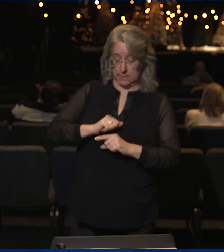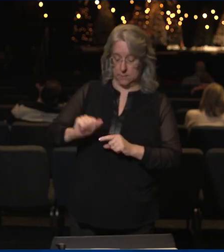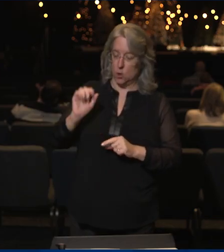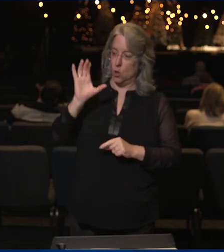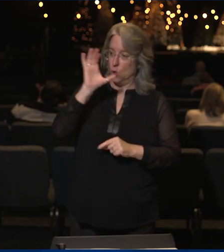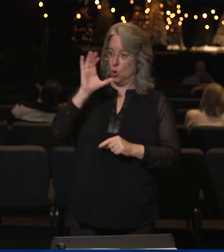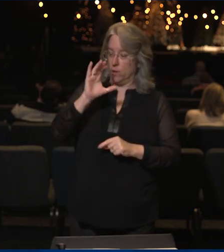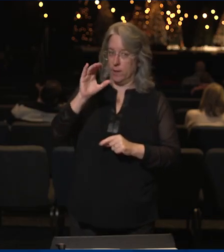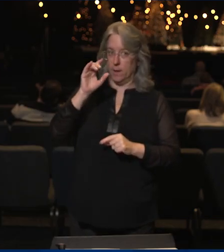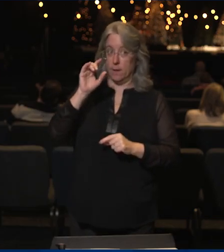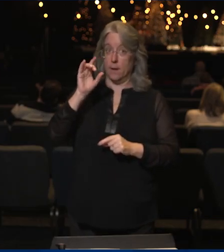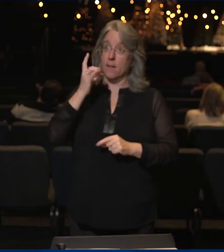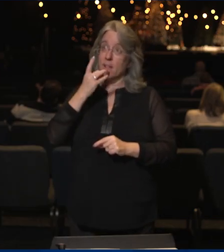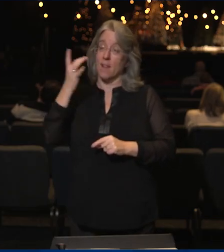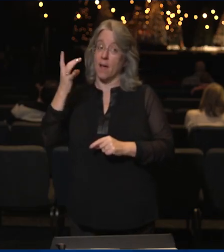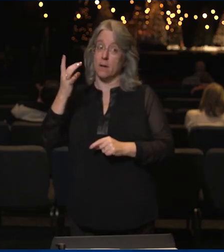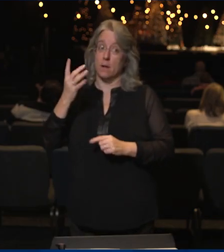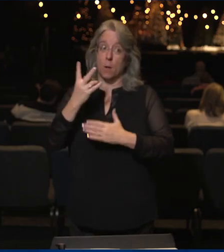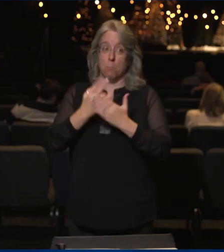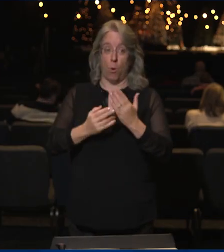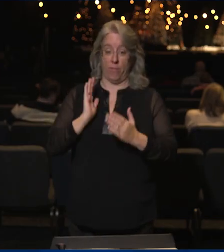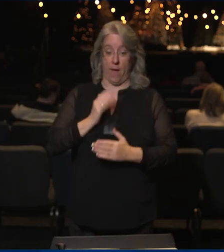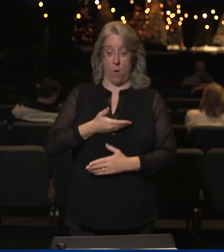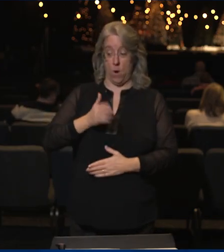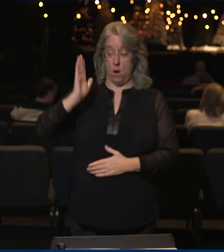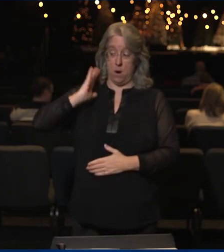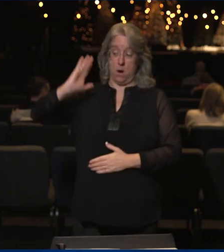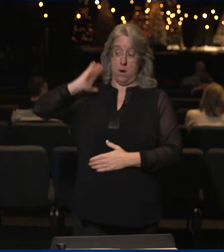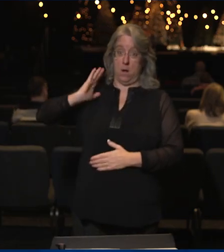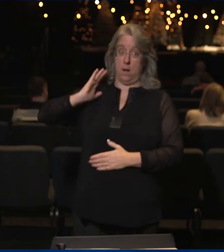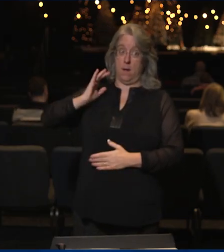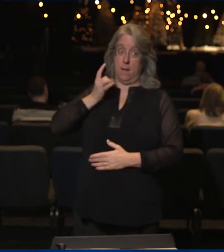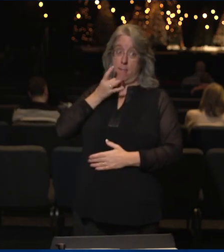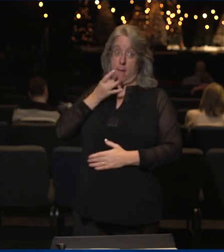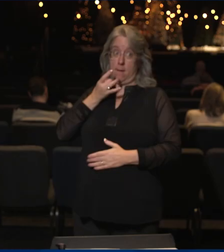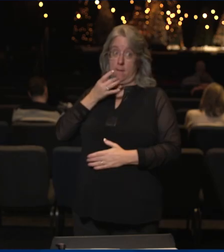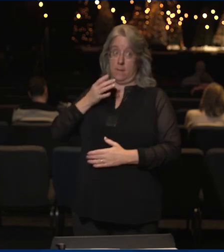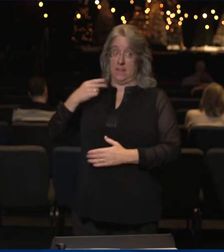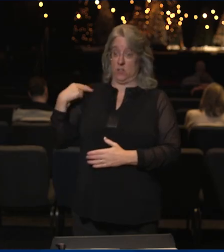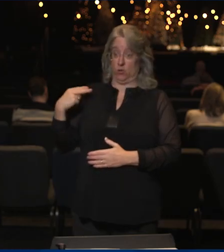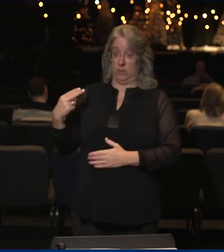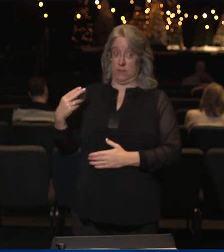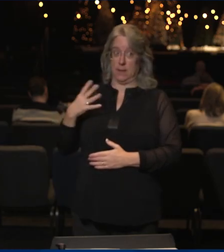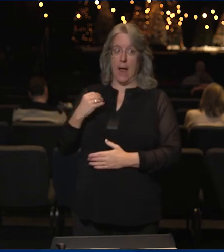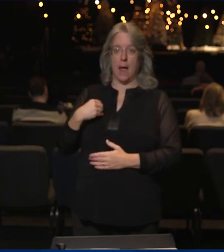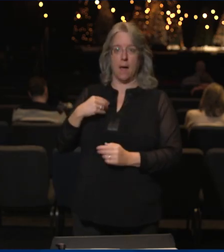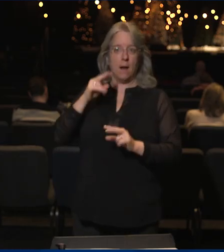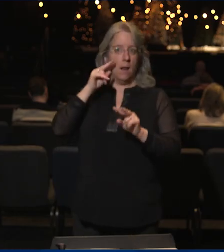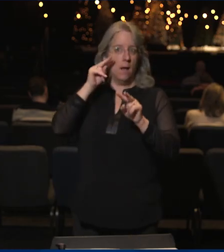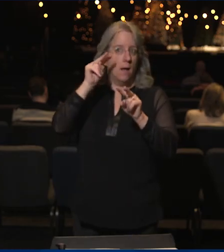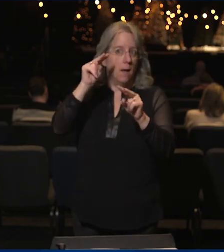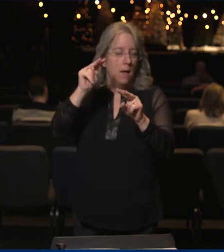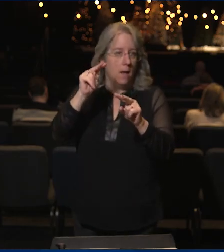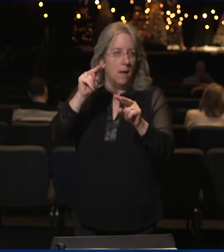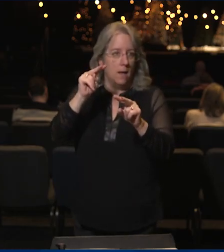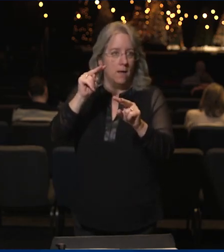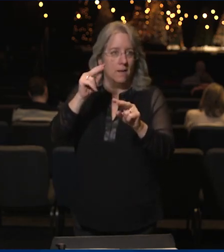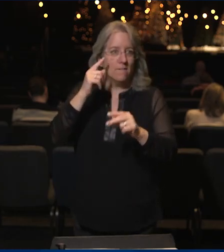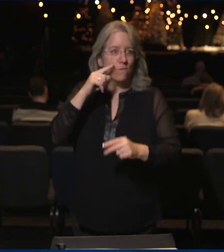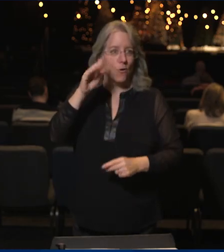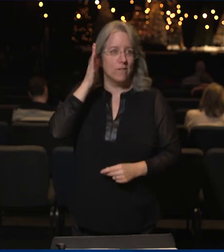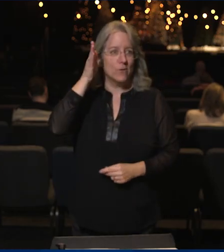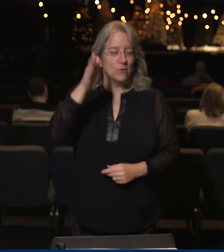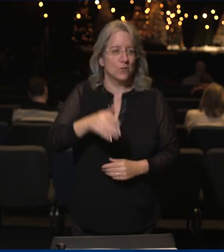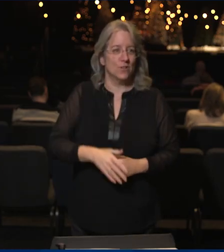both in our history and anticipating the light in this future year to come. Paul writes